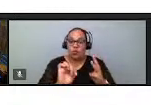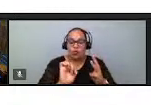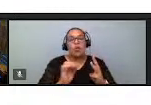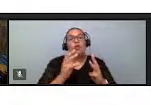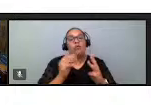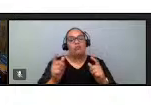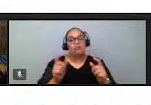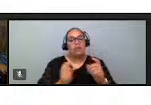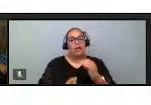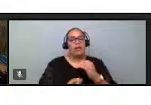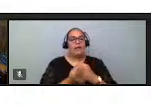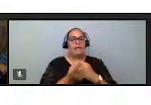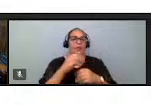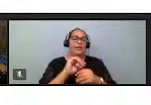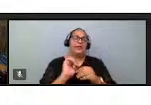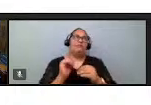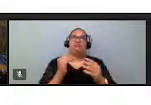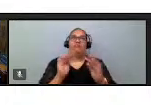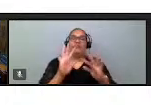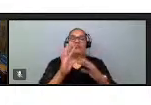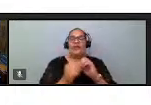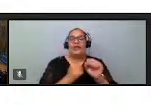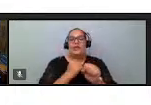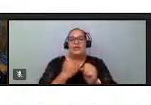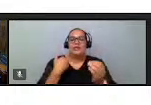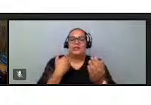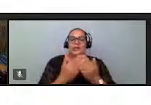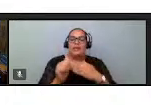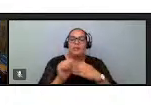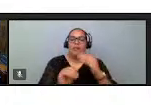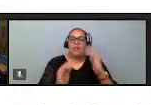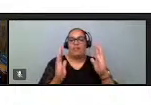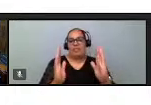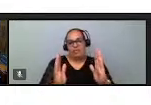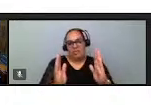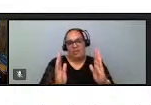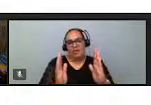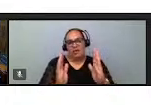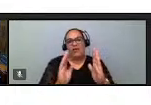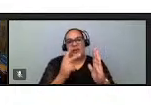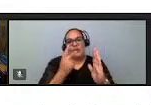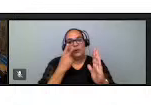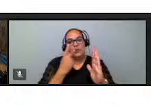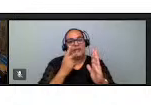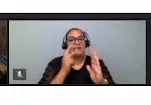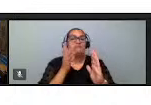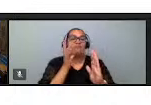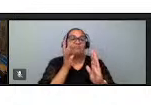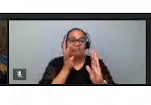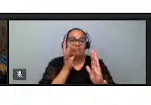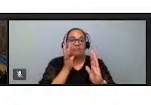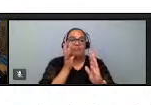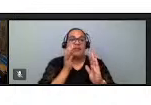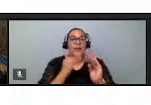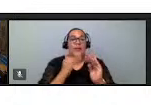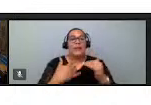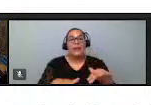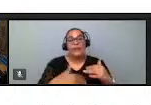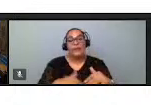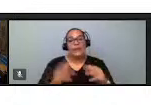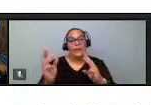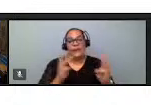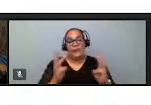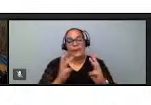has manifested in the last 10 years in that month and you'll see the massive um intensity of